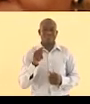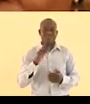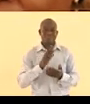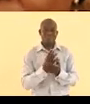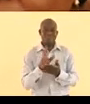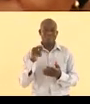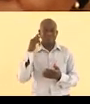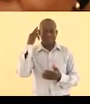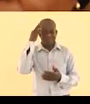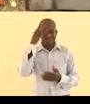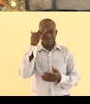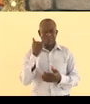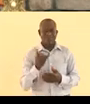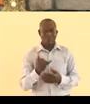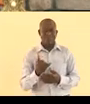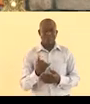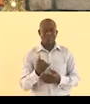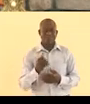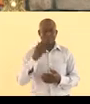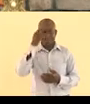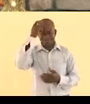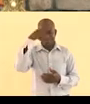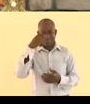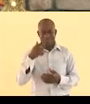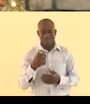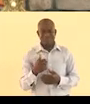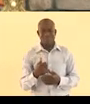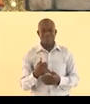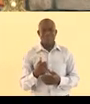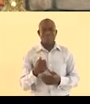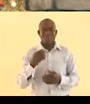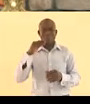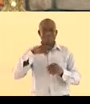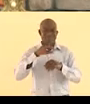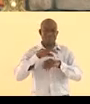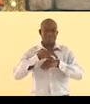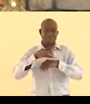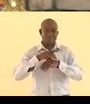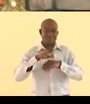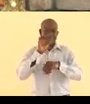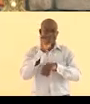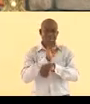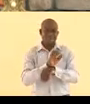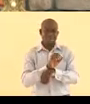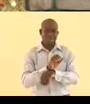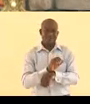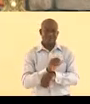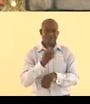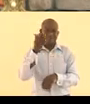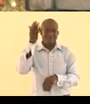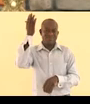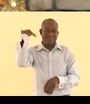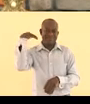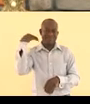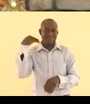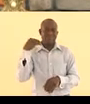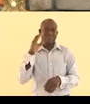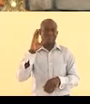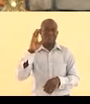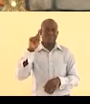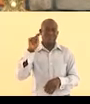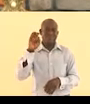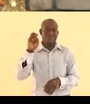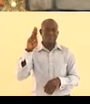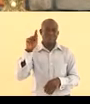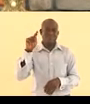is part of the reason why in their wisdom, in the early church, in their wisdom, far back in